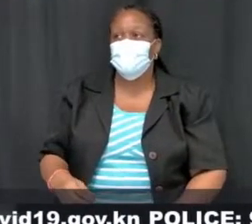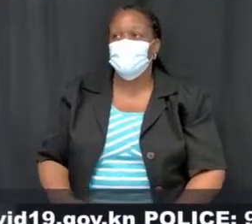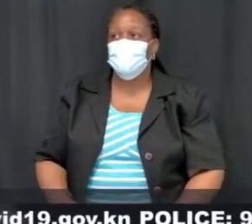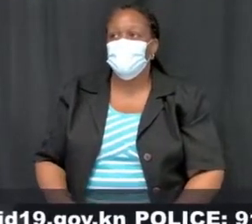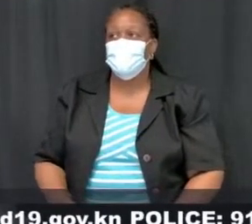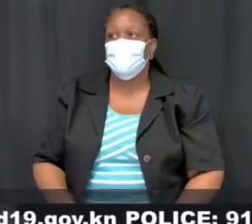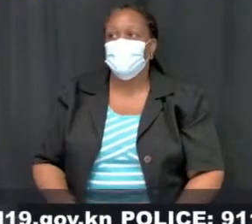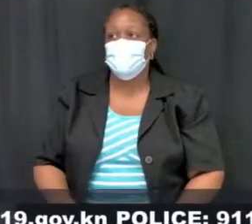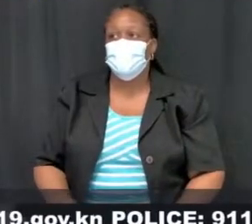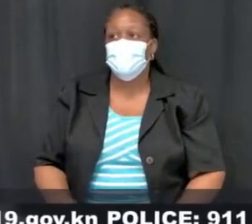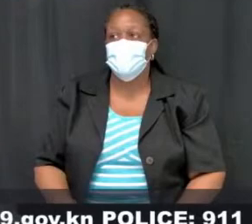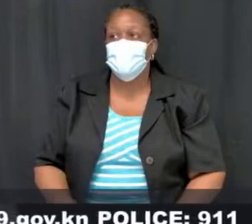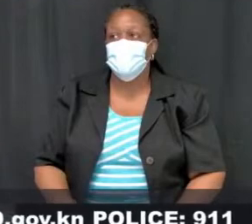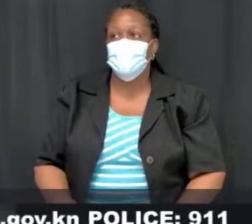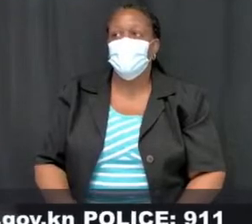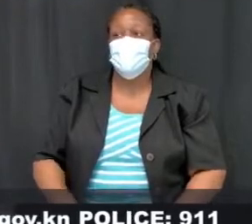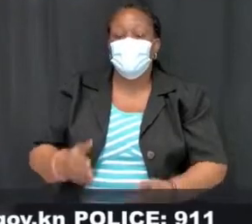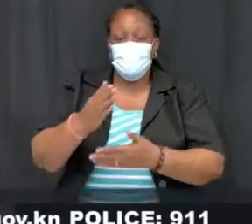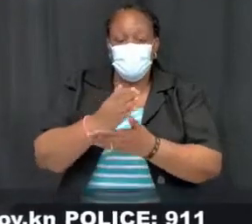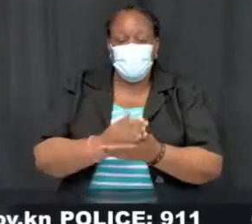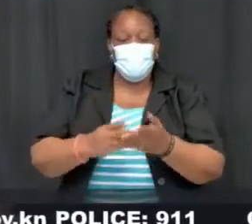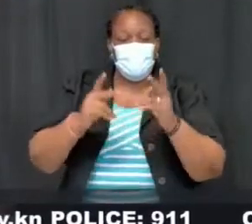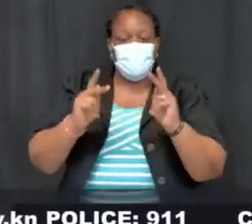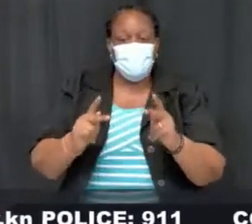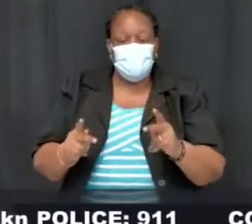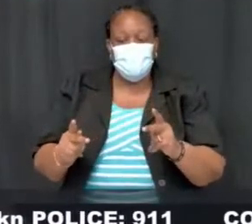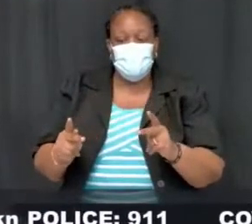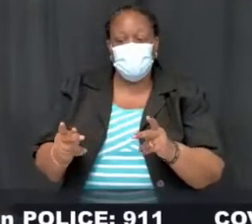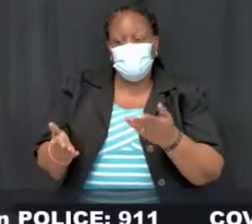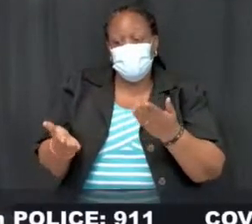persons who may be in that same household who may not be able to